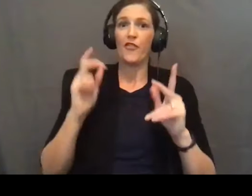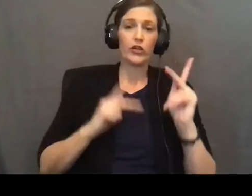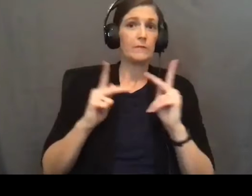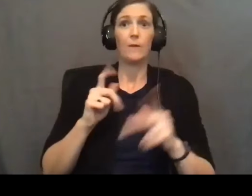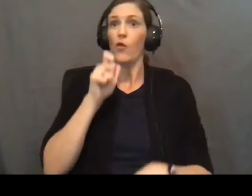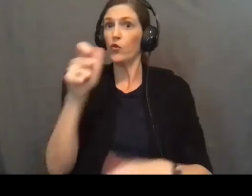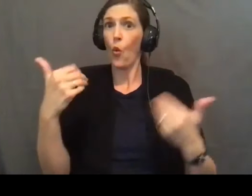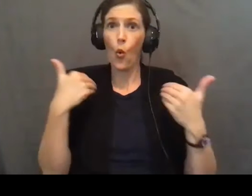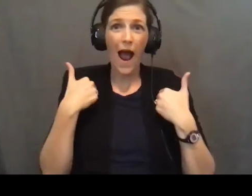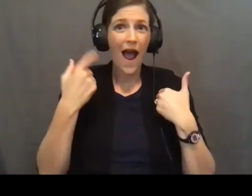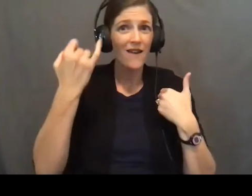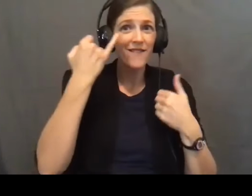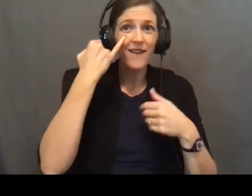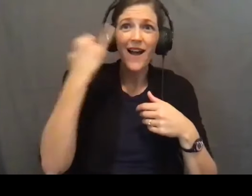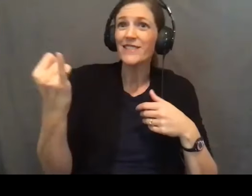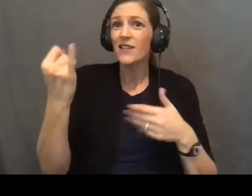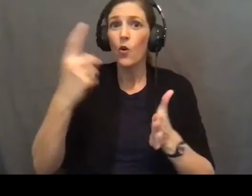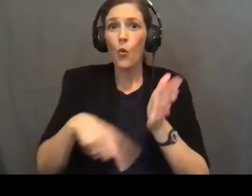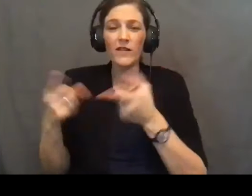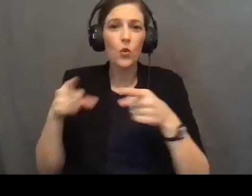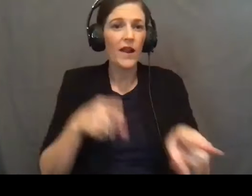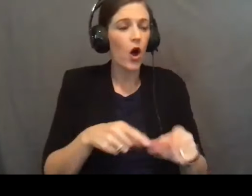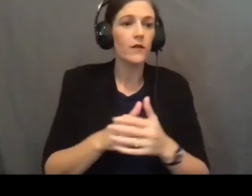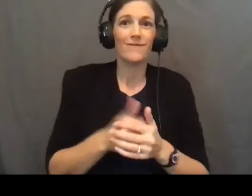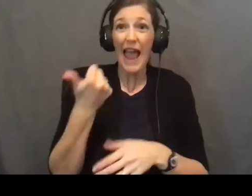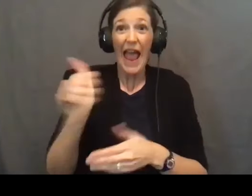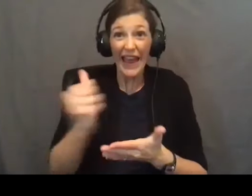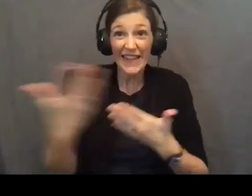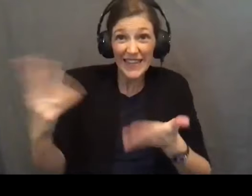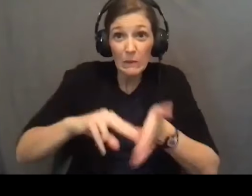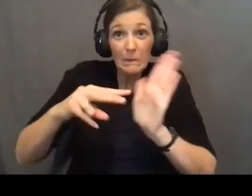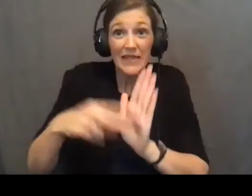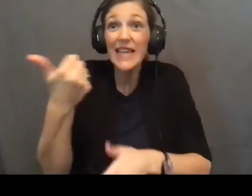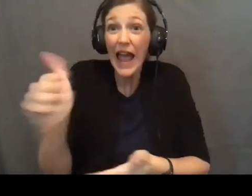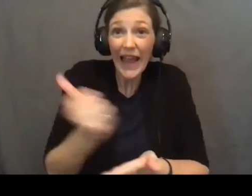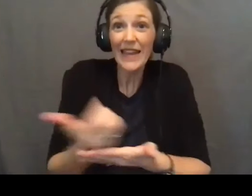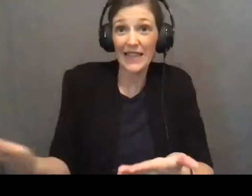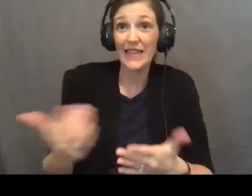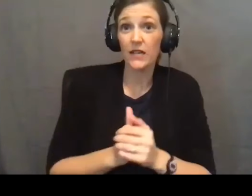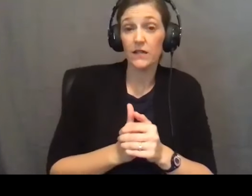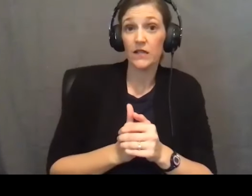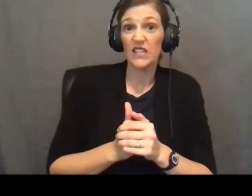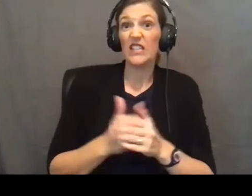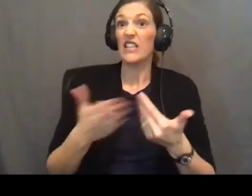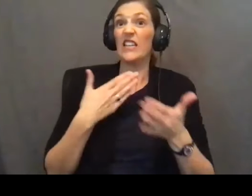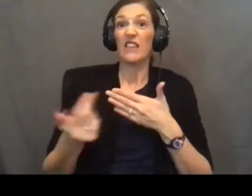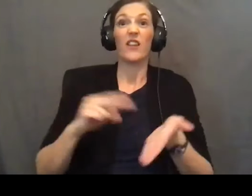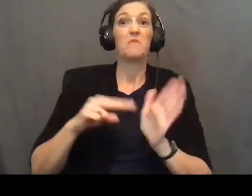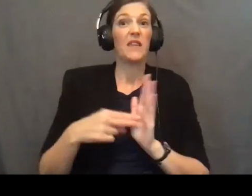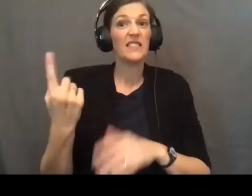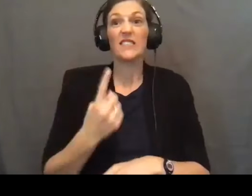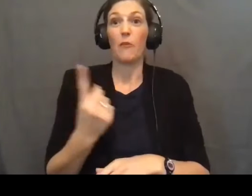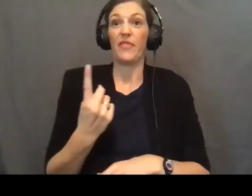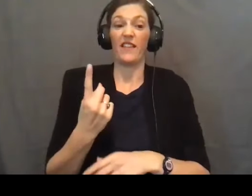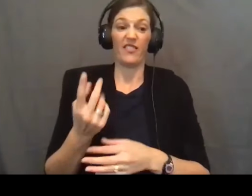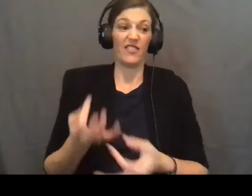don't have a clue what's going on. Anything means anything. It even means something that is